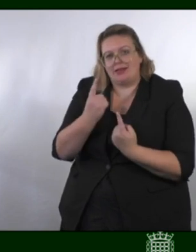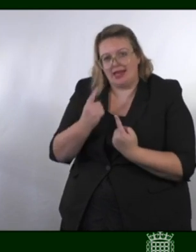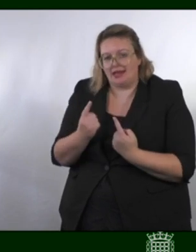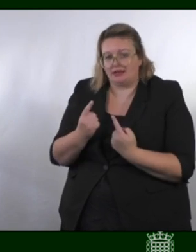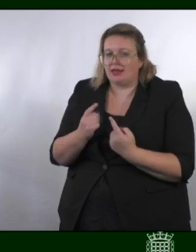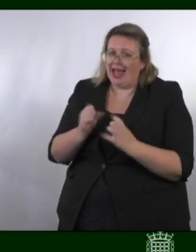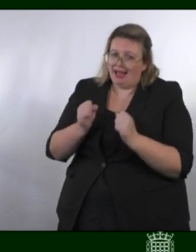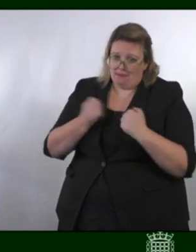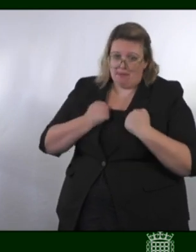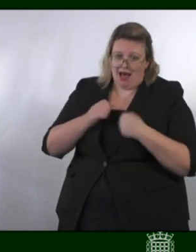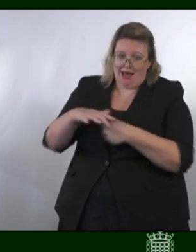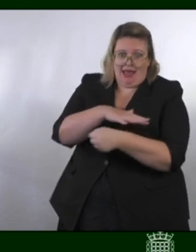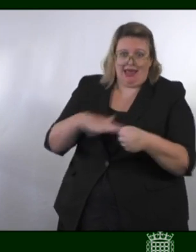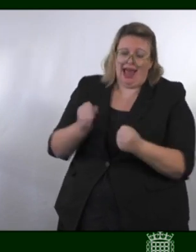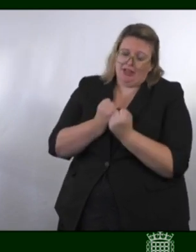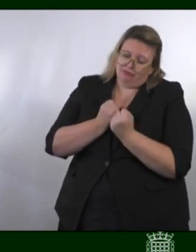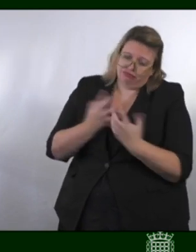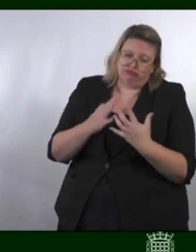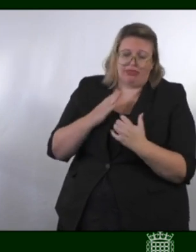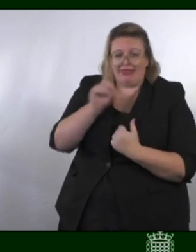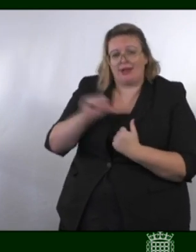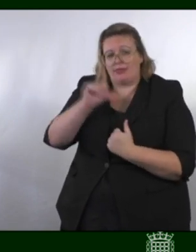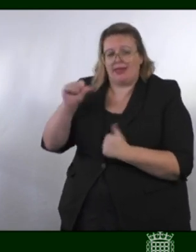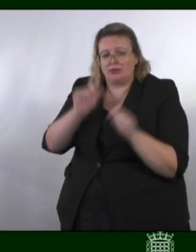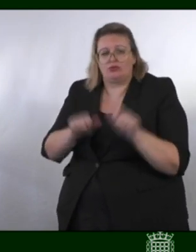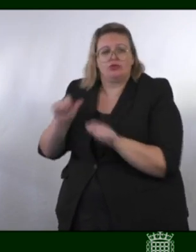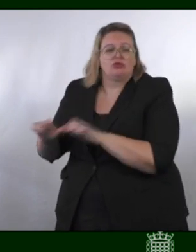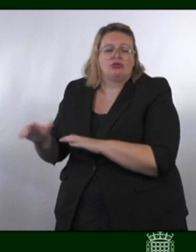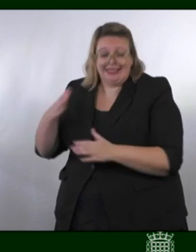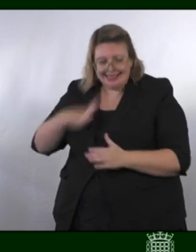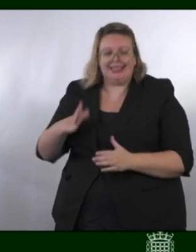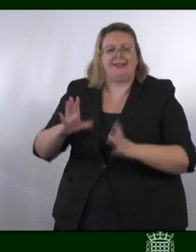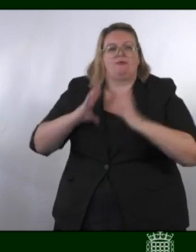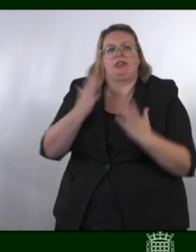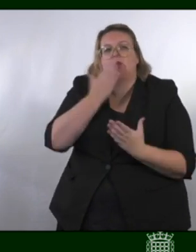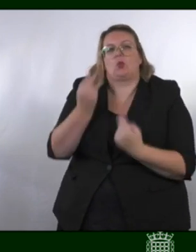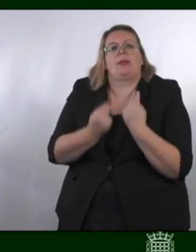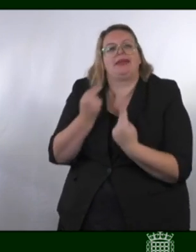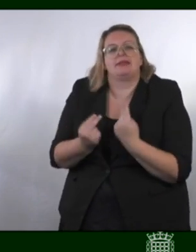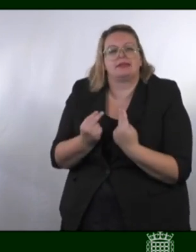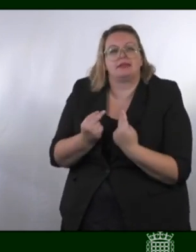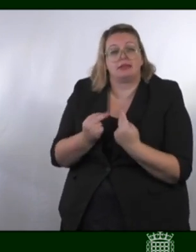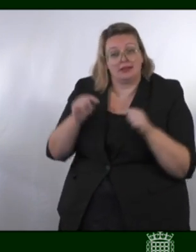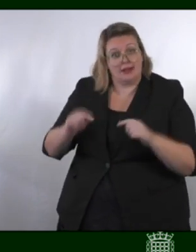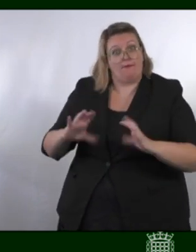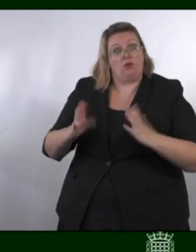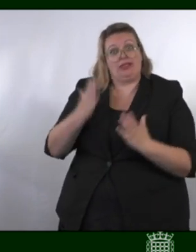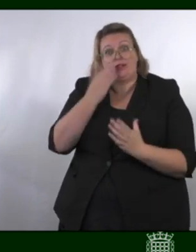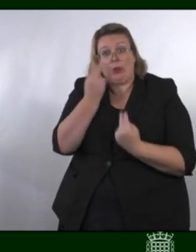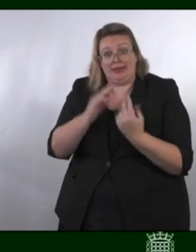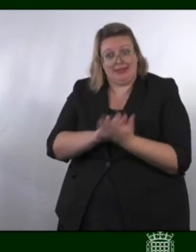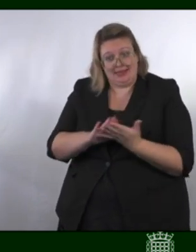7,108 children in Knowsley reliant on free school meals, which are vital in ensuring that they are properly